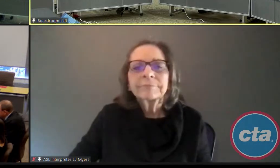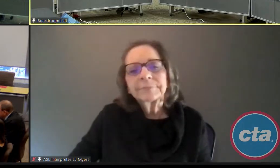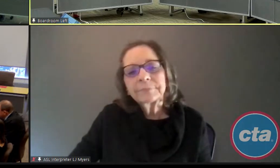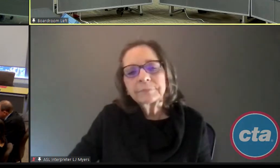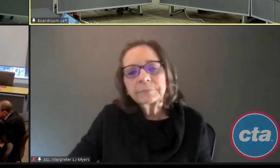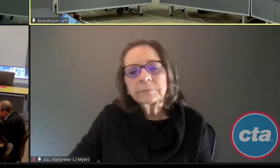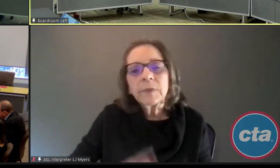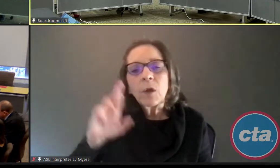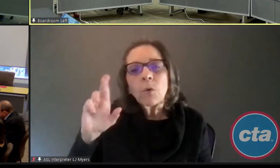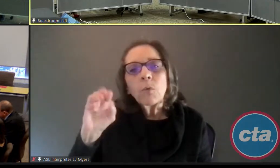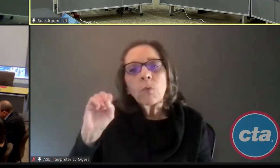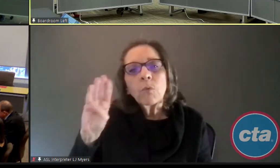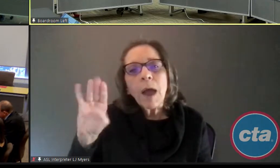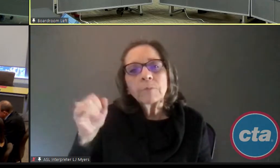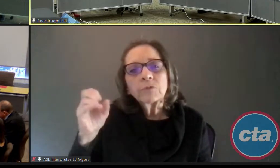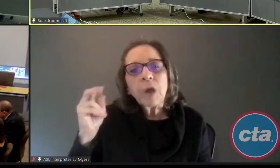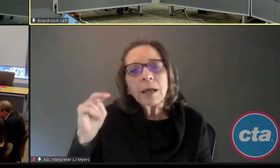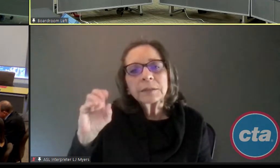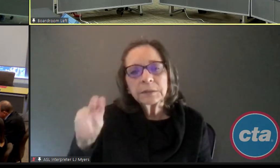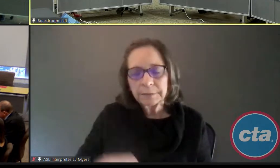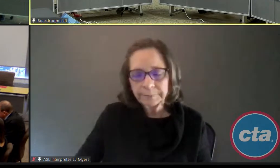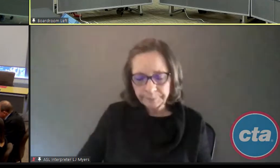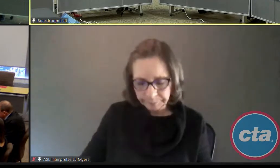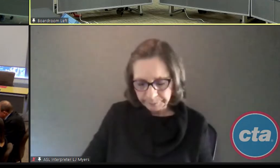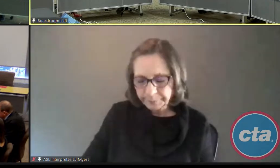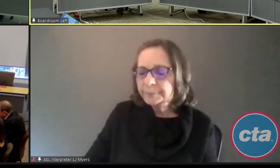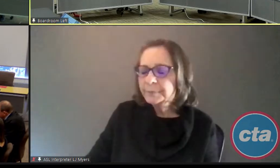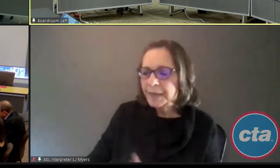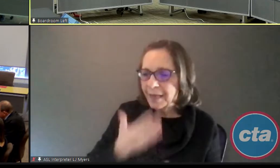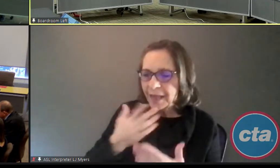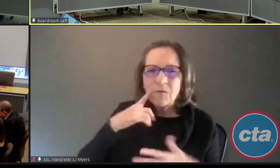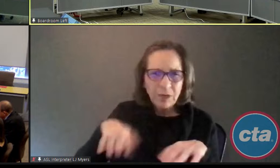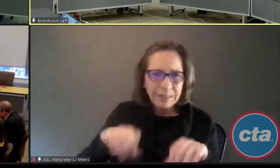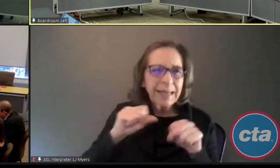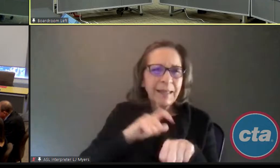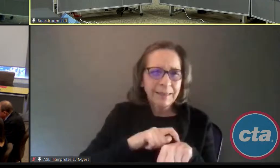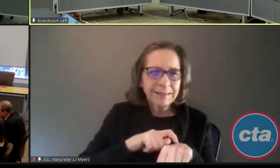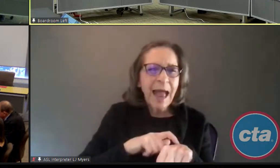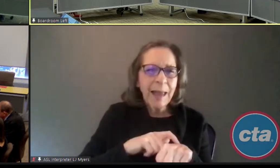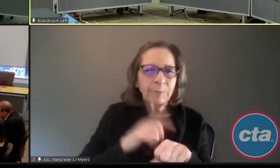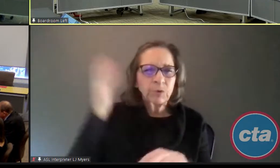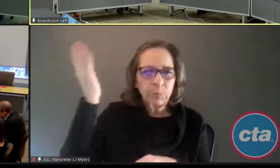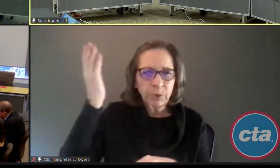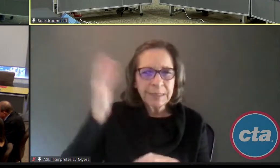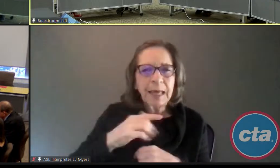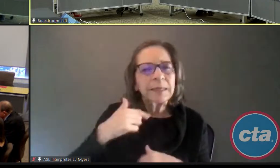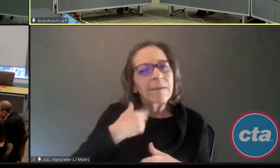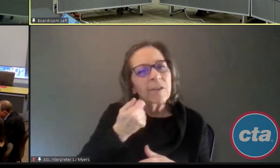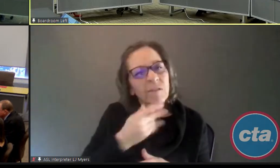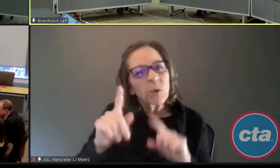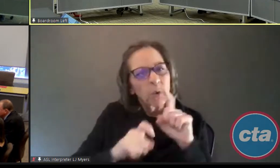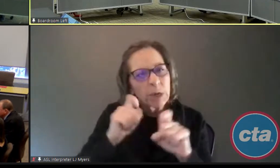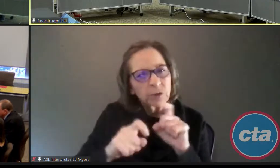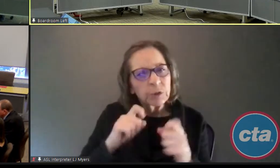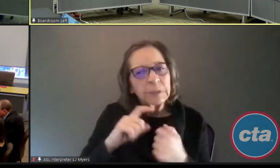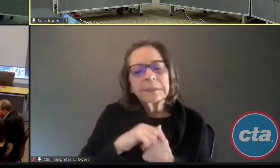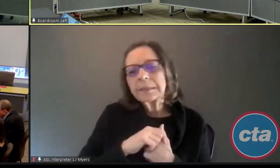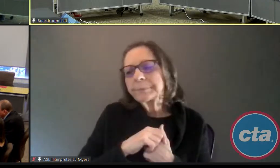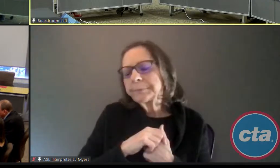Rob Johnston and Aiden Keith. Thank you so much for taking the time to present this to us. I had a couple of questions,